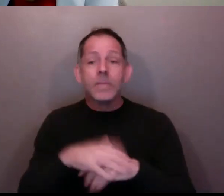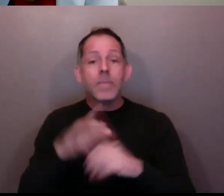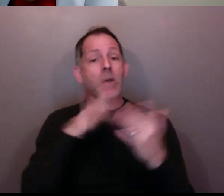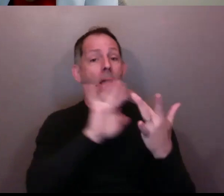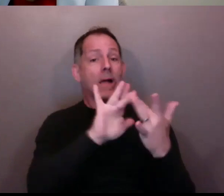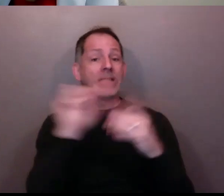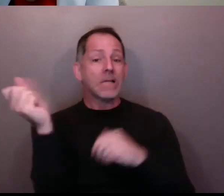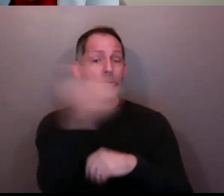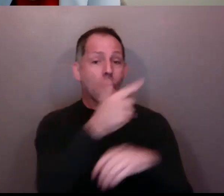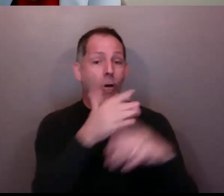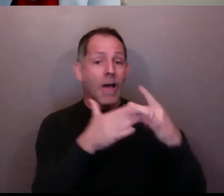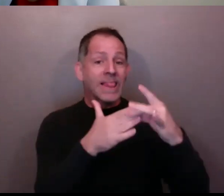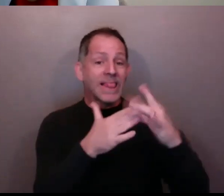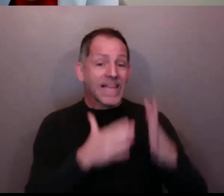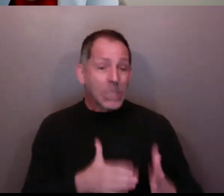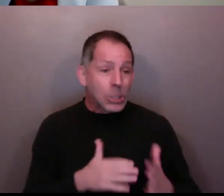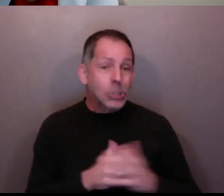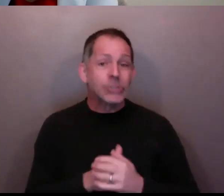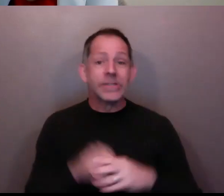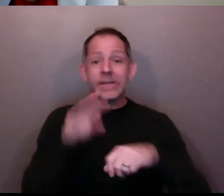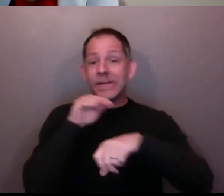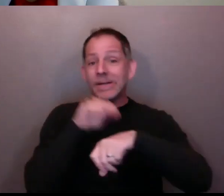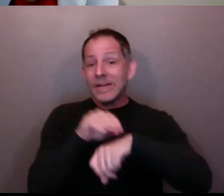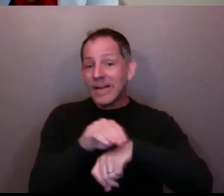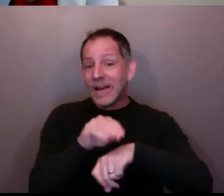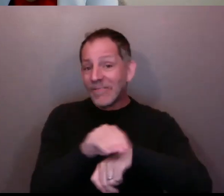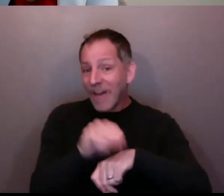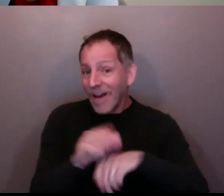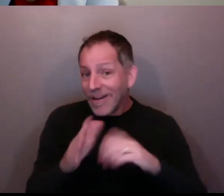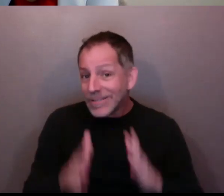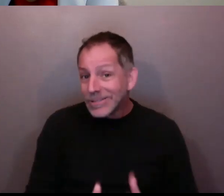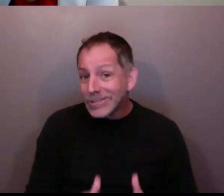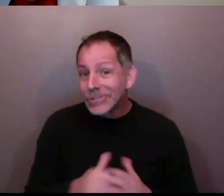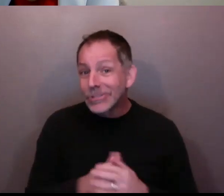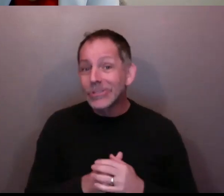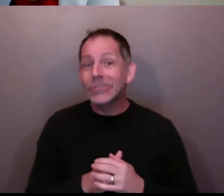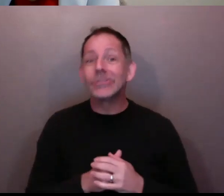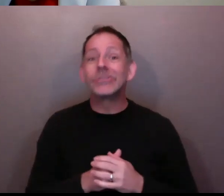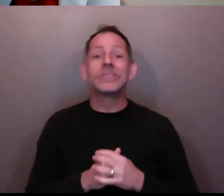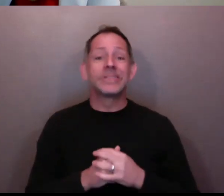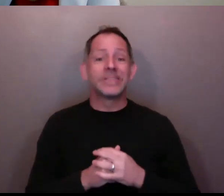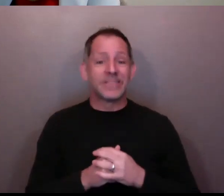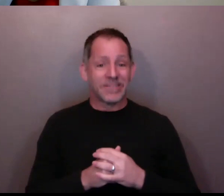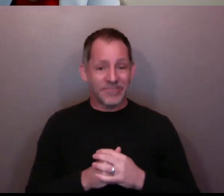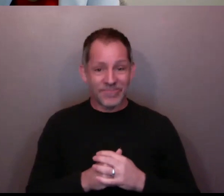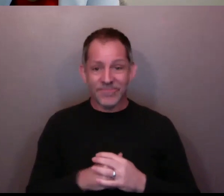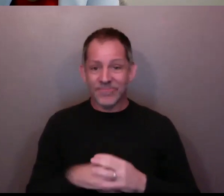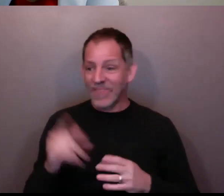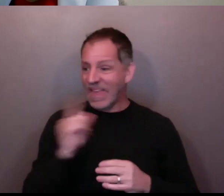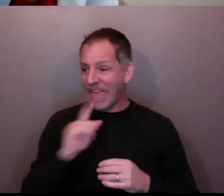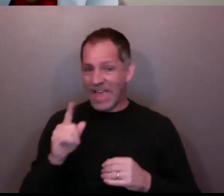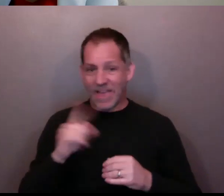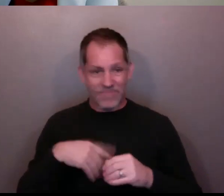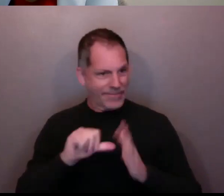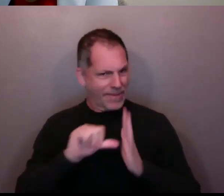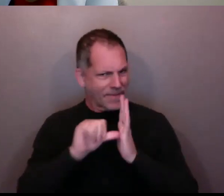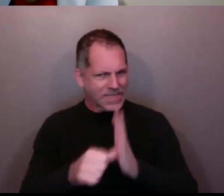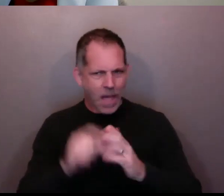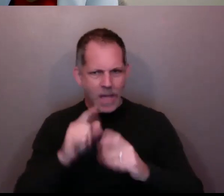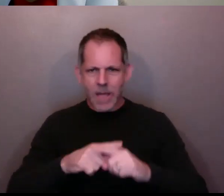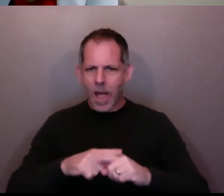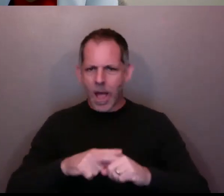advice and recommendations, reinforcing the preventive measures that Executive Summers and I have been emphasizing all